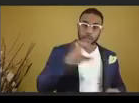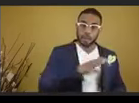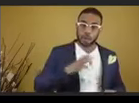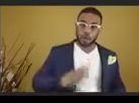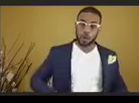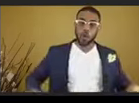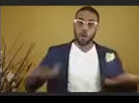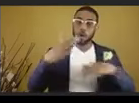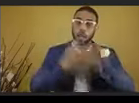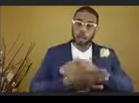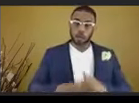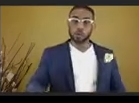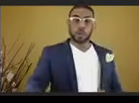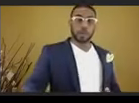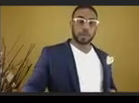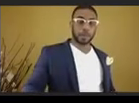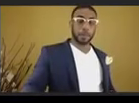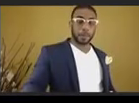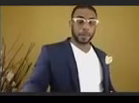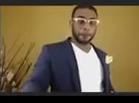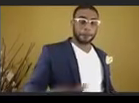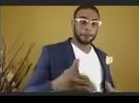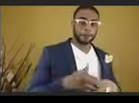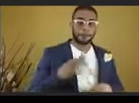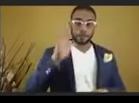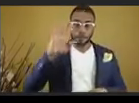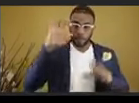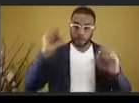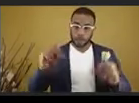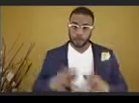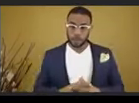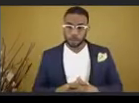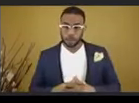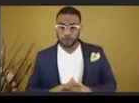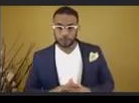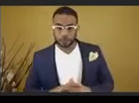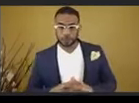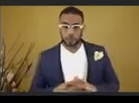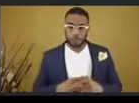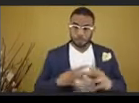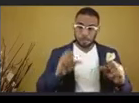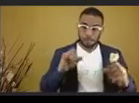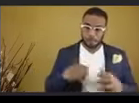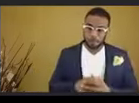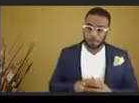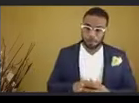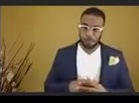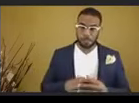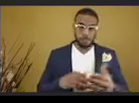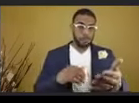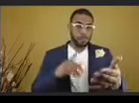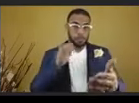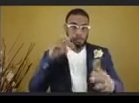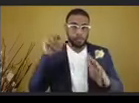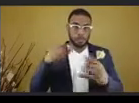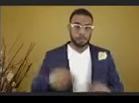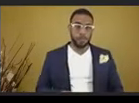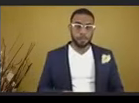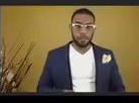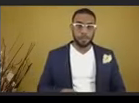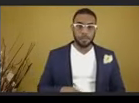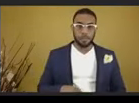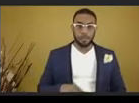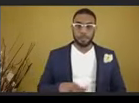country, hailed by former President Barack Obama as, quote, a champion for the downtrodden. Reverend Sharpton